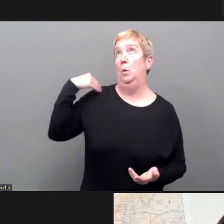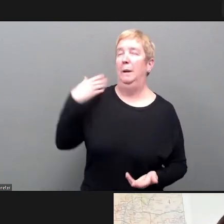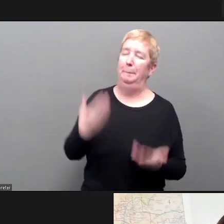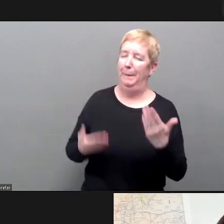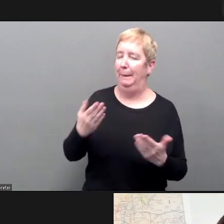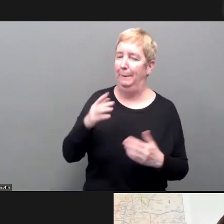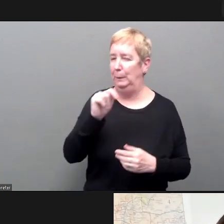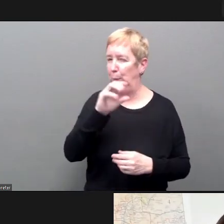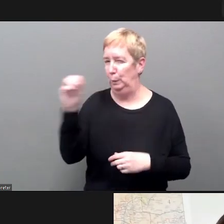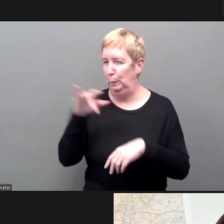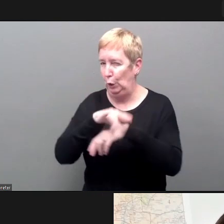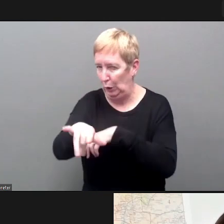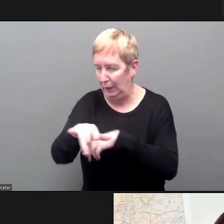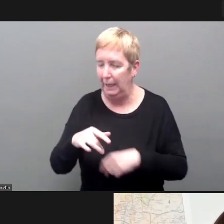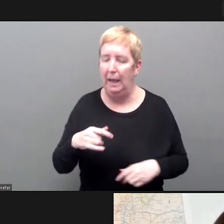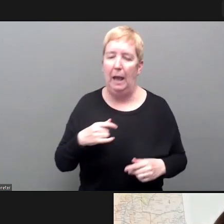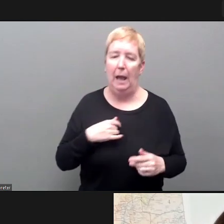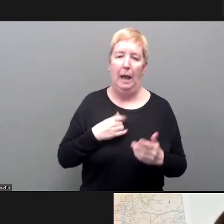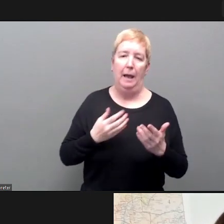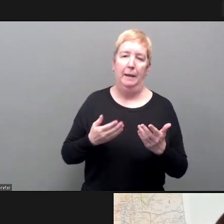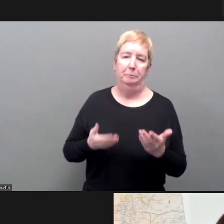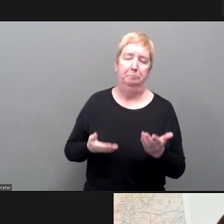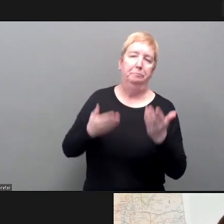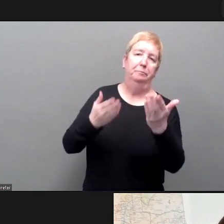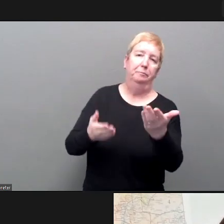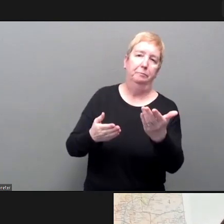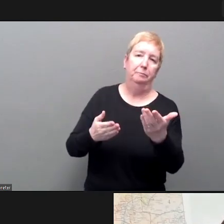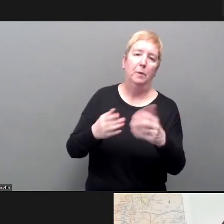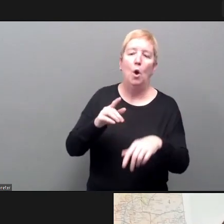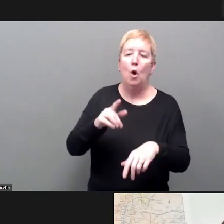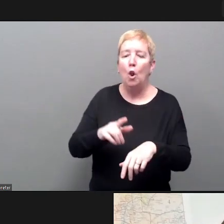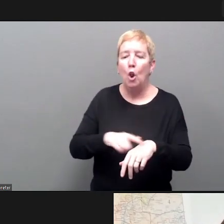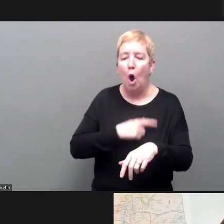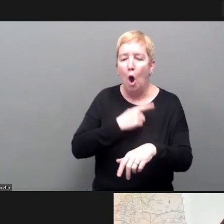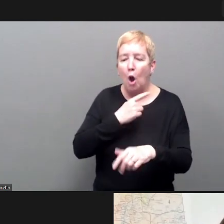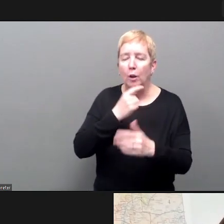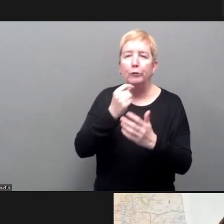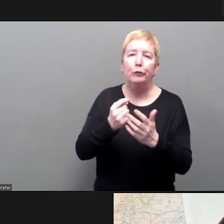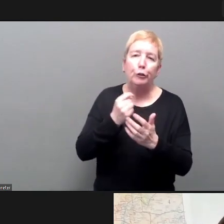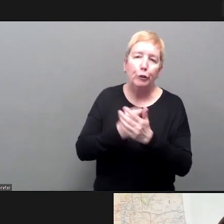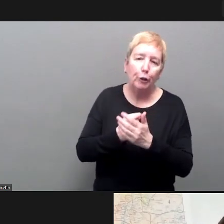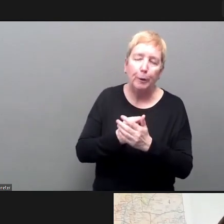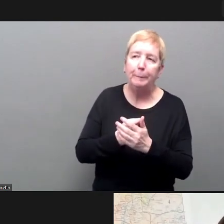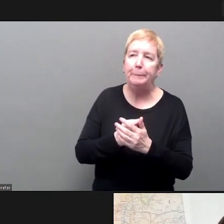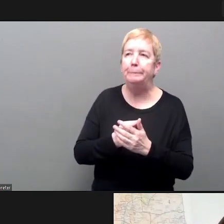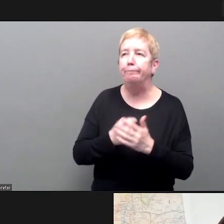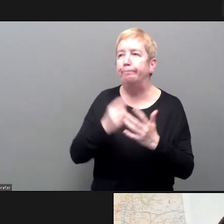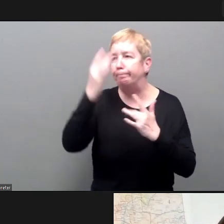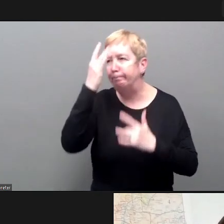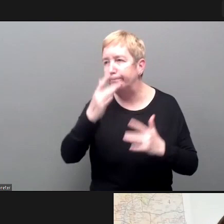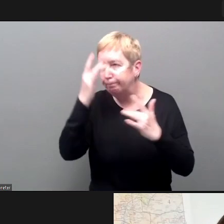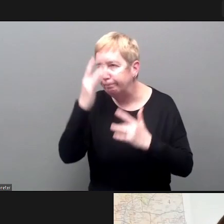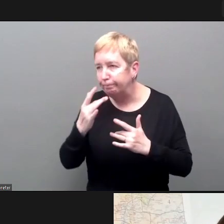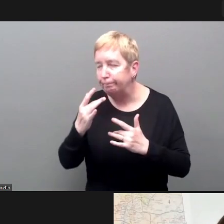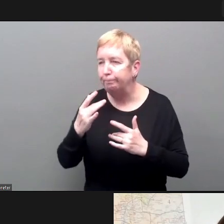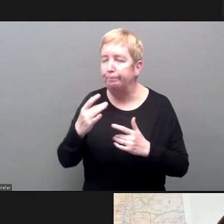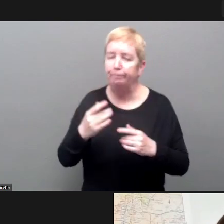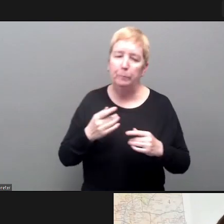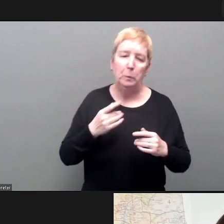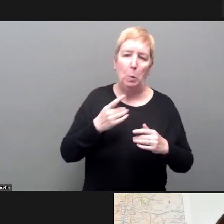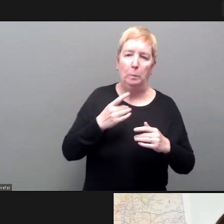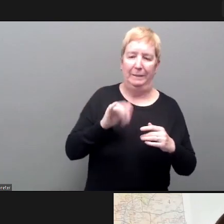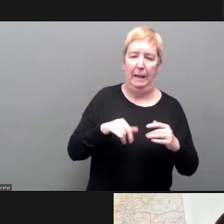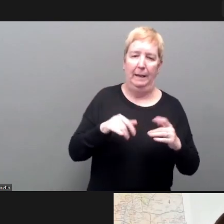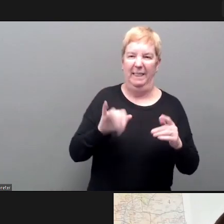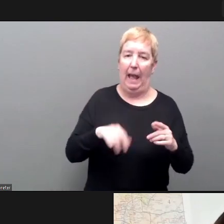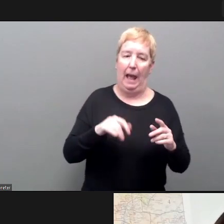about long-term symptoms after a bout with COVID-19, and there are definitional problems and a lot